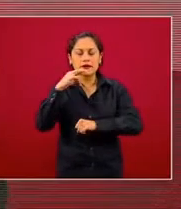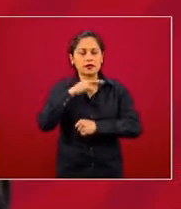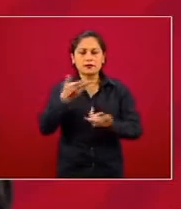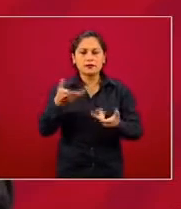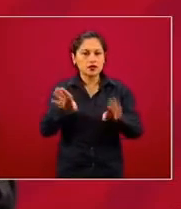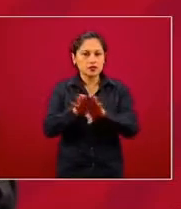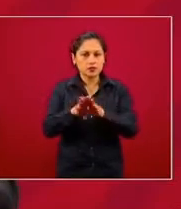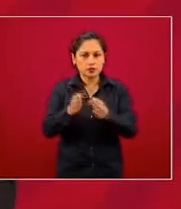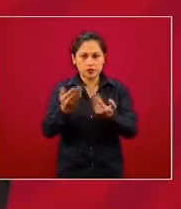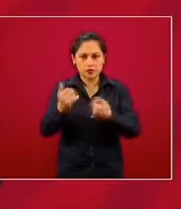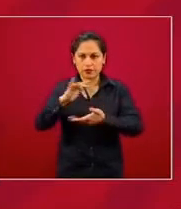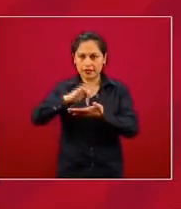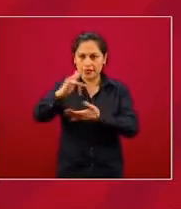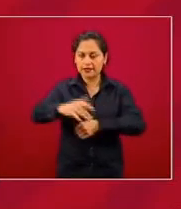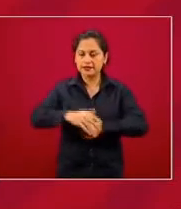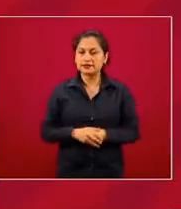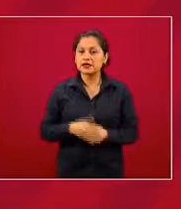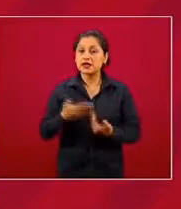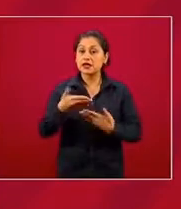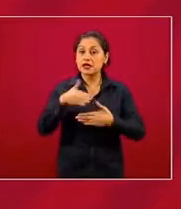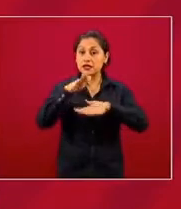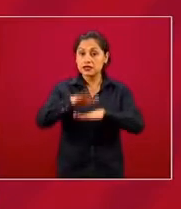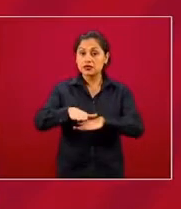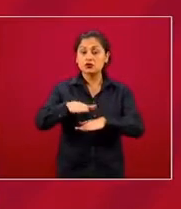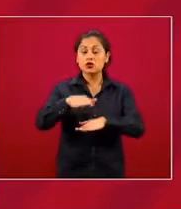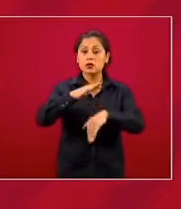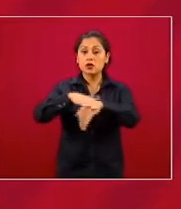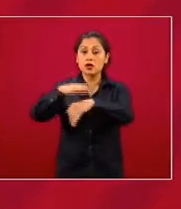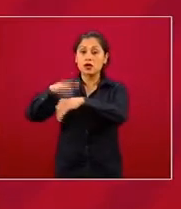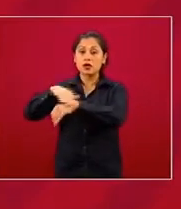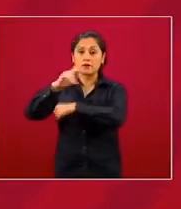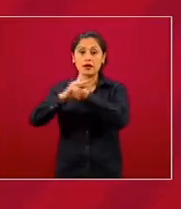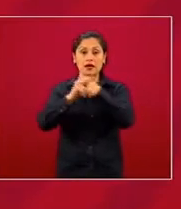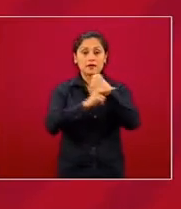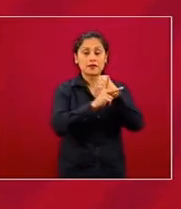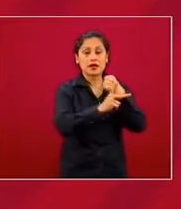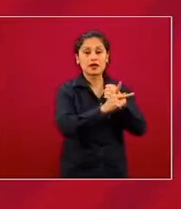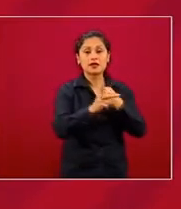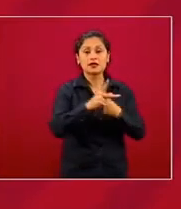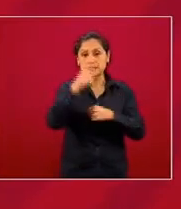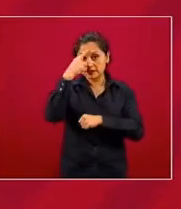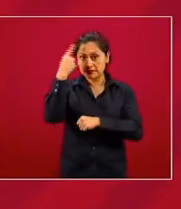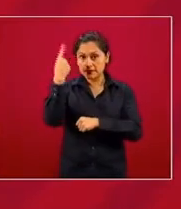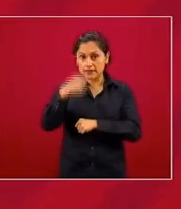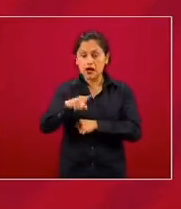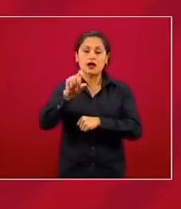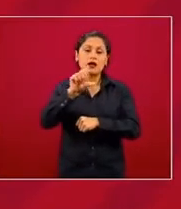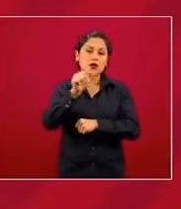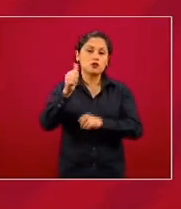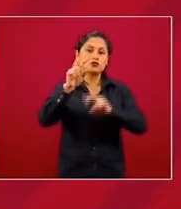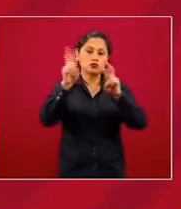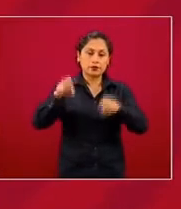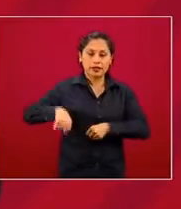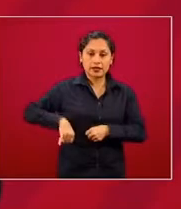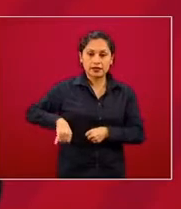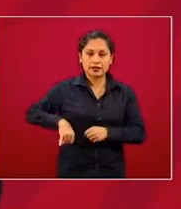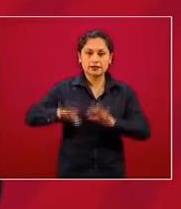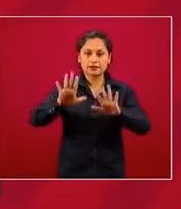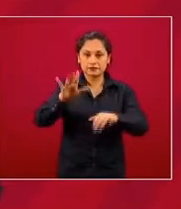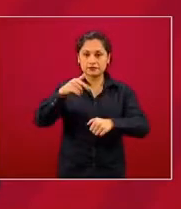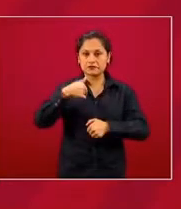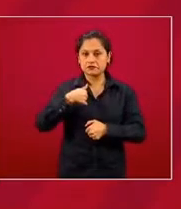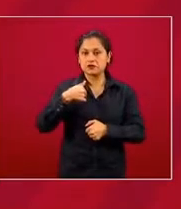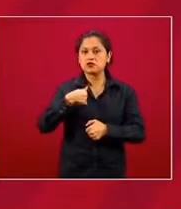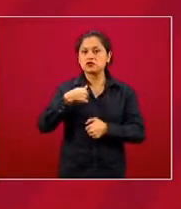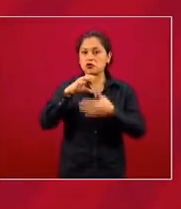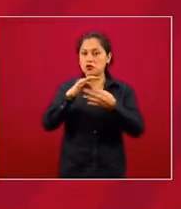Well, on international Sobre los media medios and their internacionales, interest, los let me be intereses. clear Debo about this. dejar muy en claro The 3 or 4 los papers that 3 o actually 4 periódicos